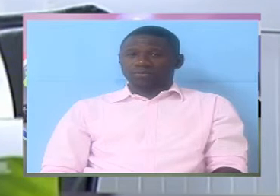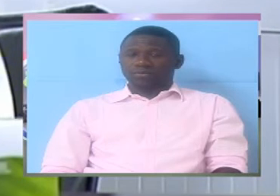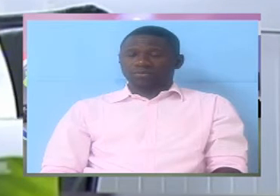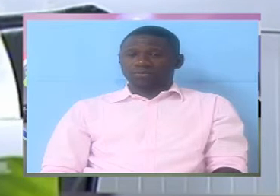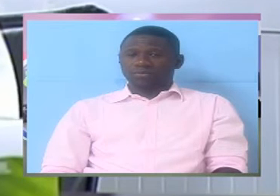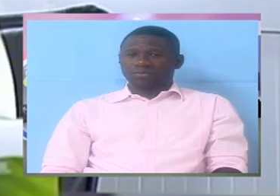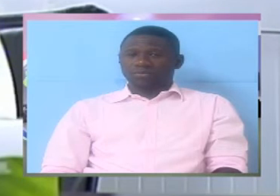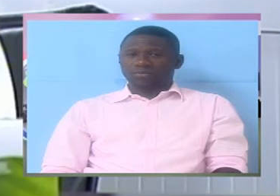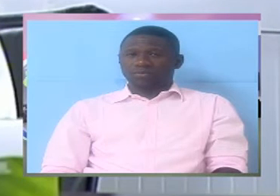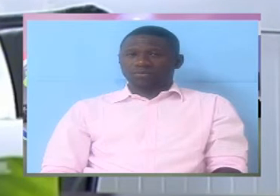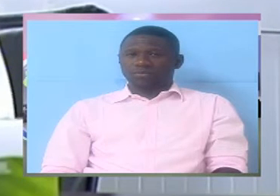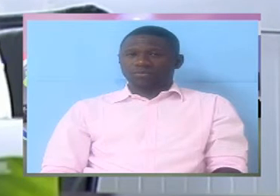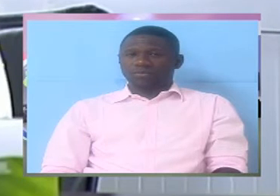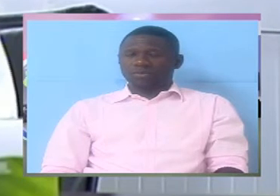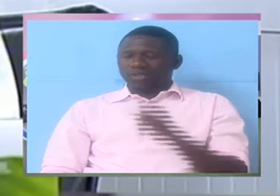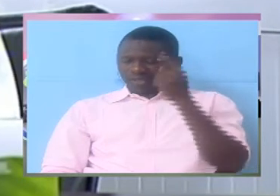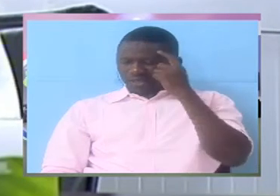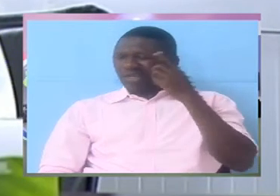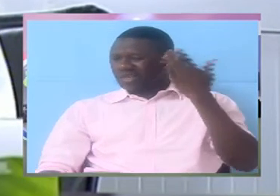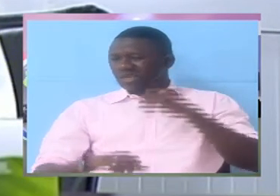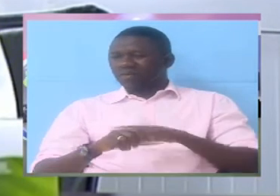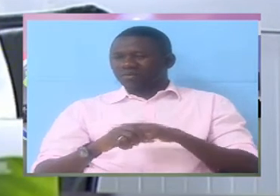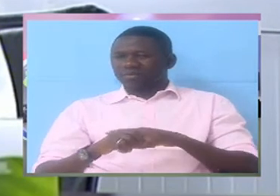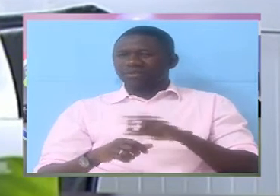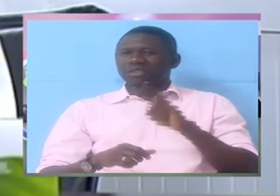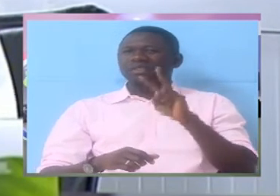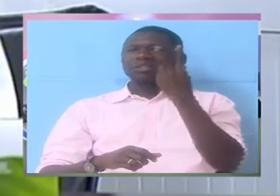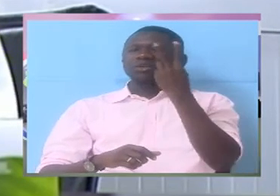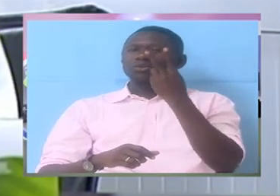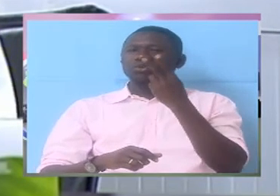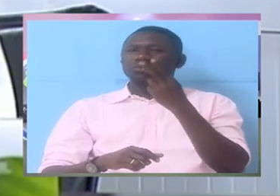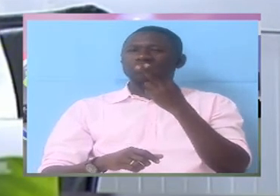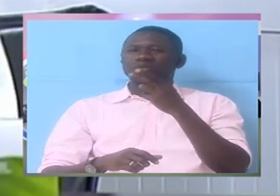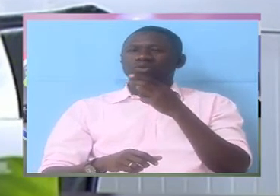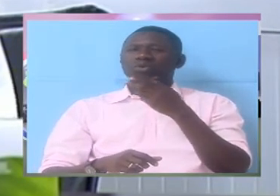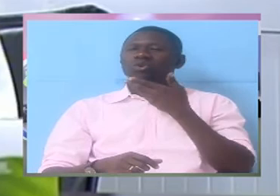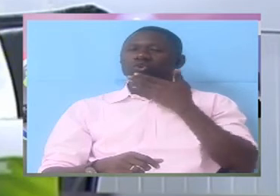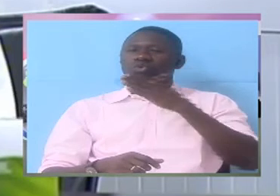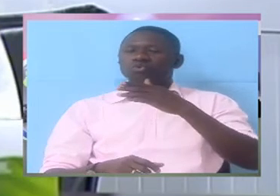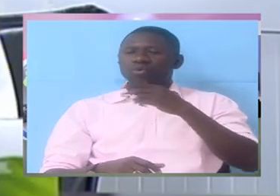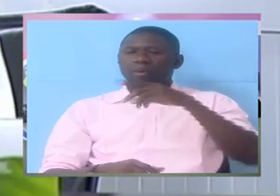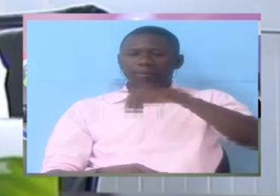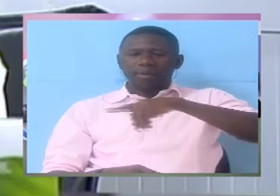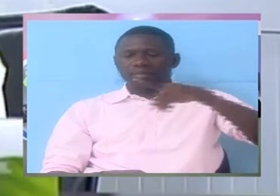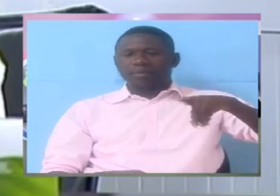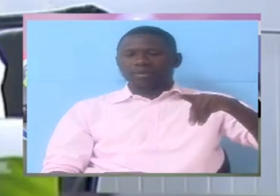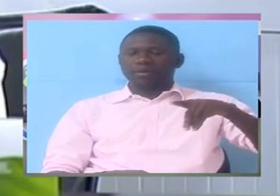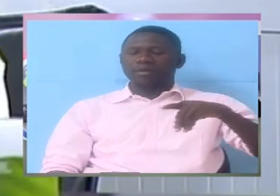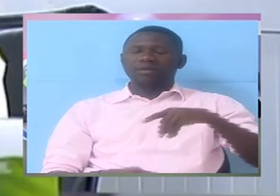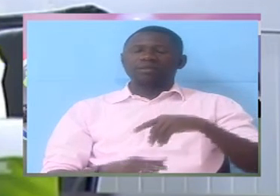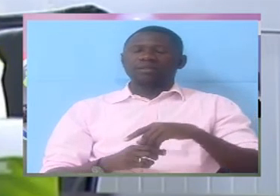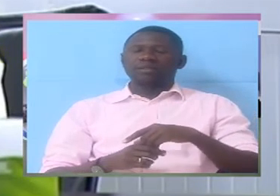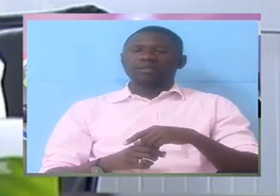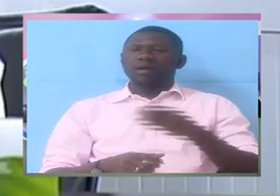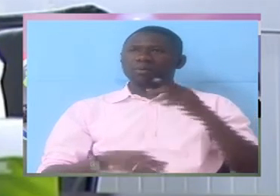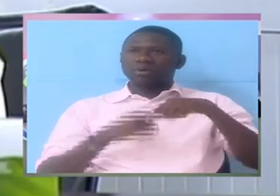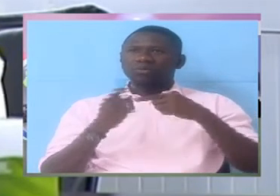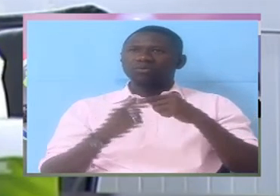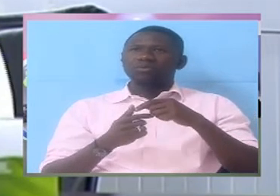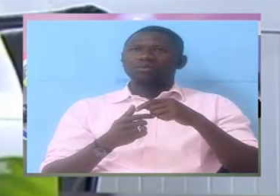second to the PPP youth president, that is Jobate, late Jobate Mane.